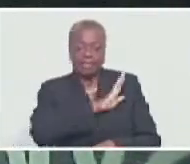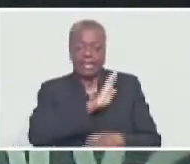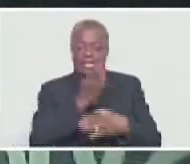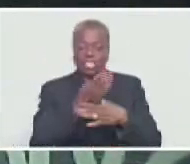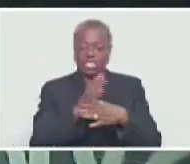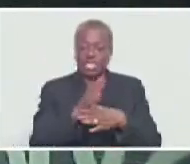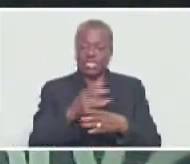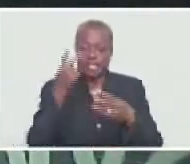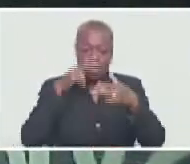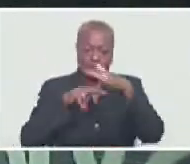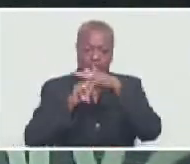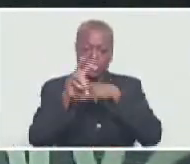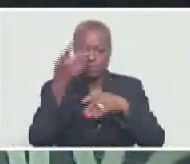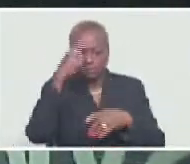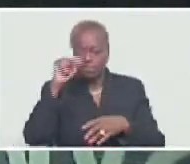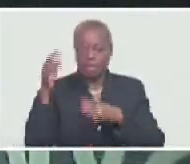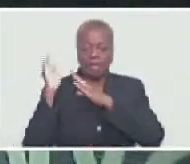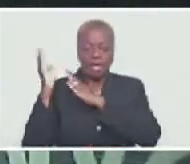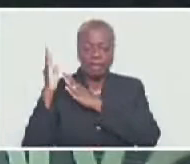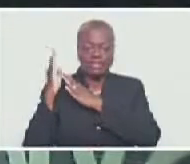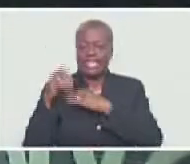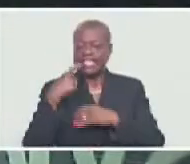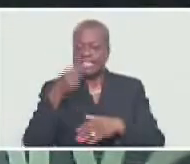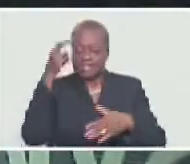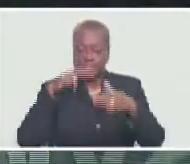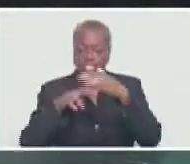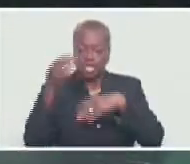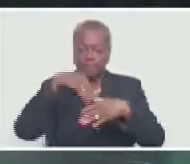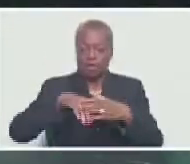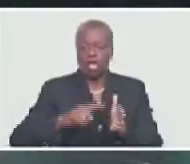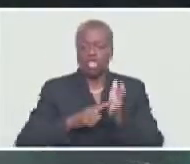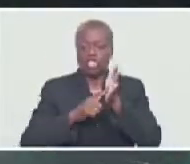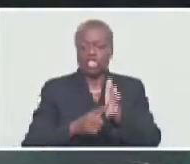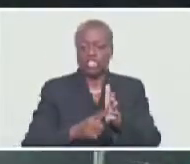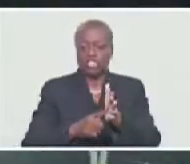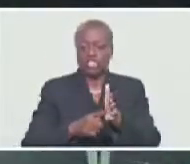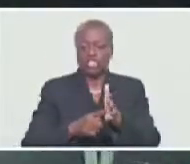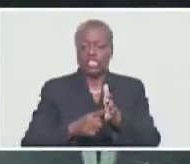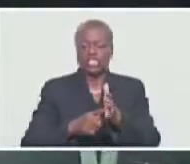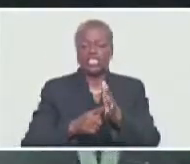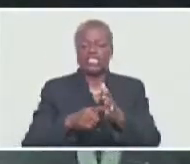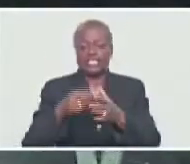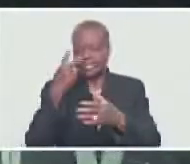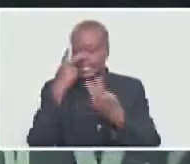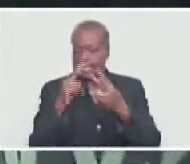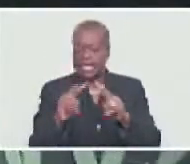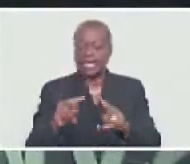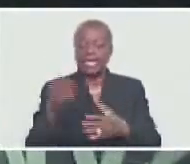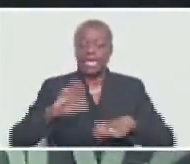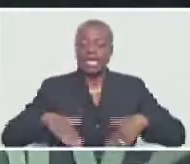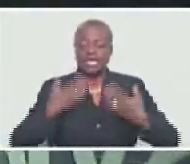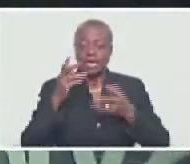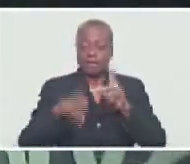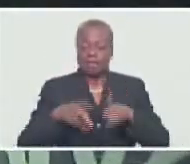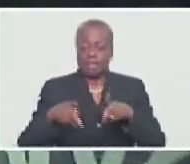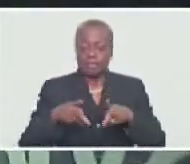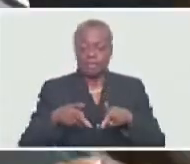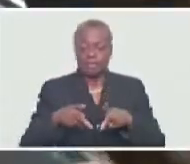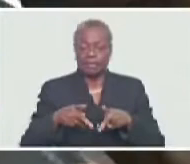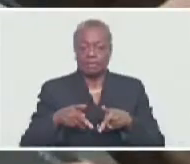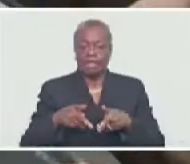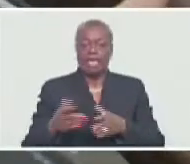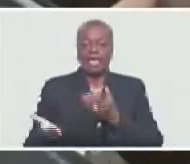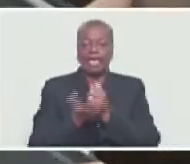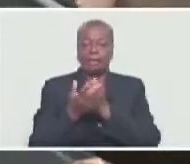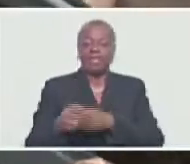Bahamas. He says that vision involves seeing young people take their place in society and help build the country moving forward. My hope